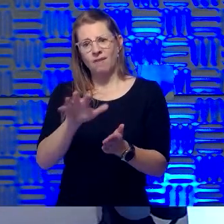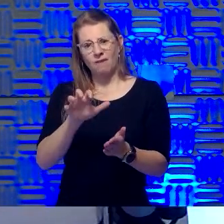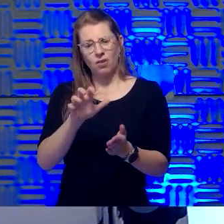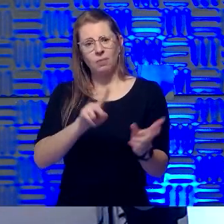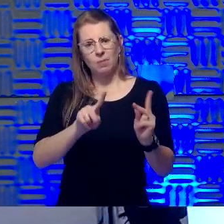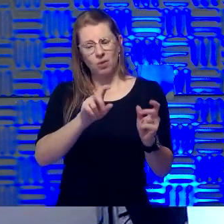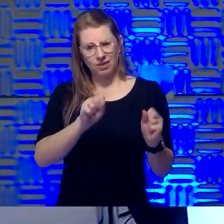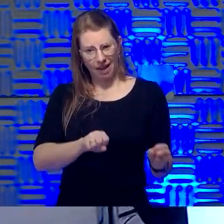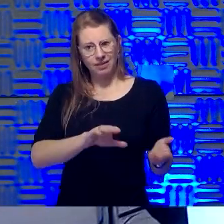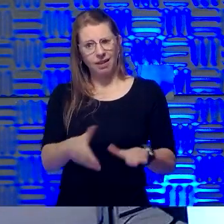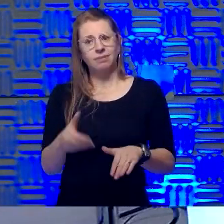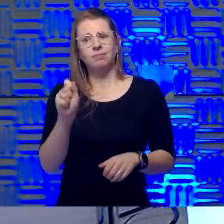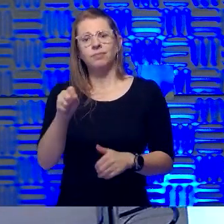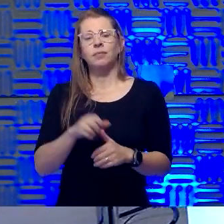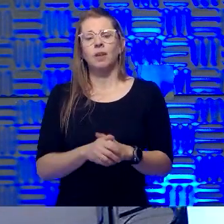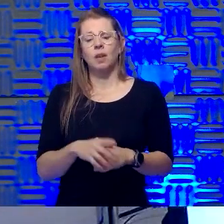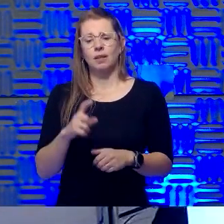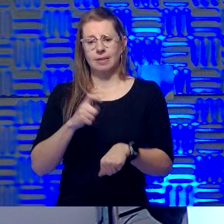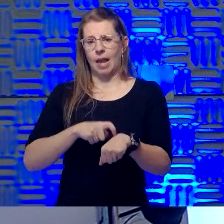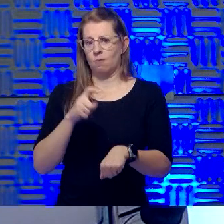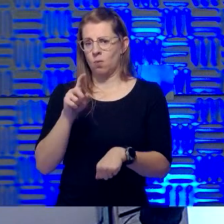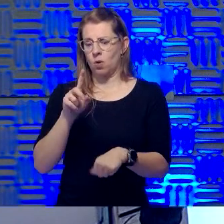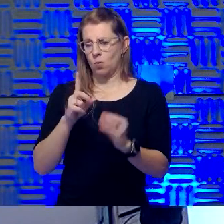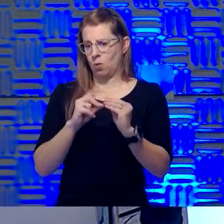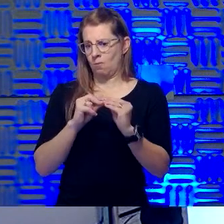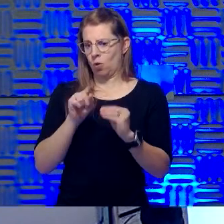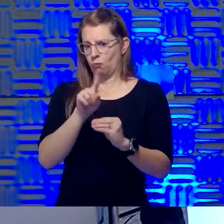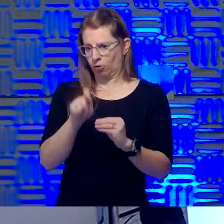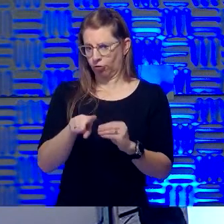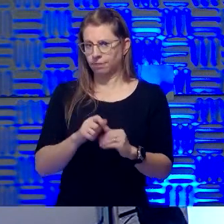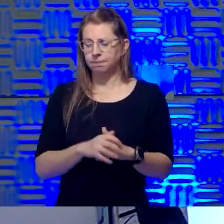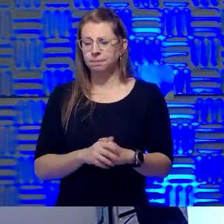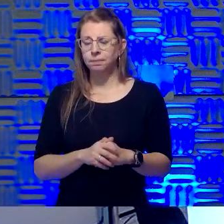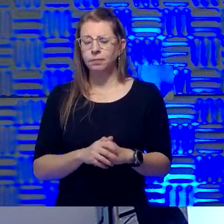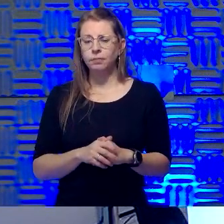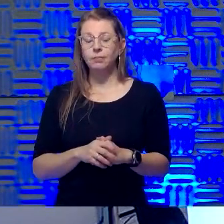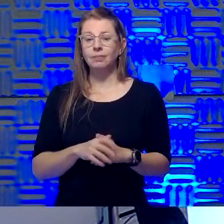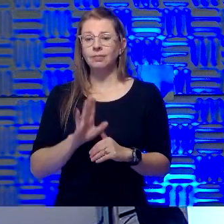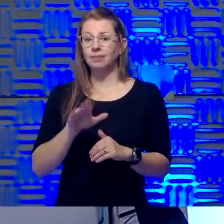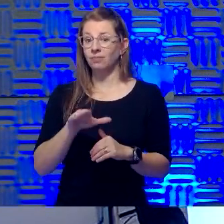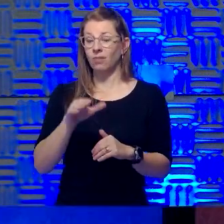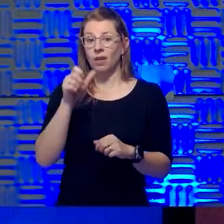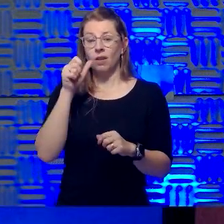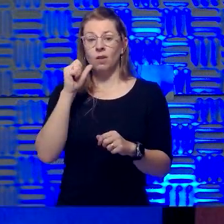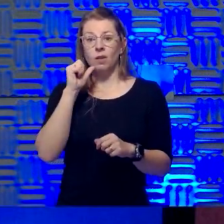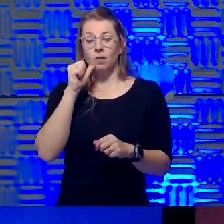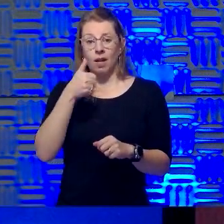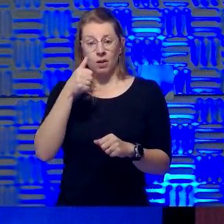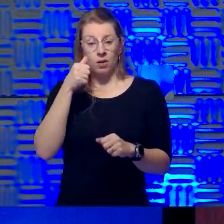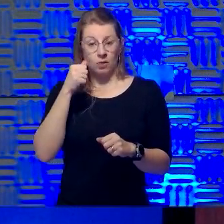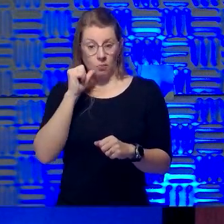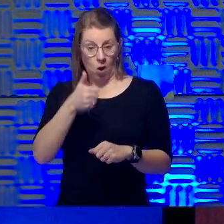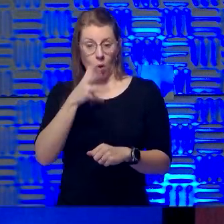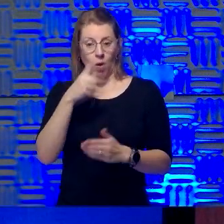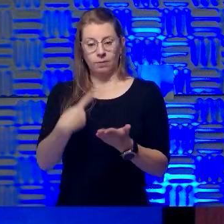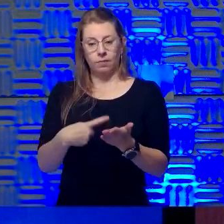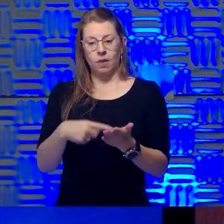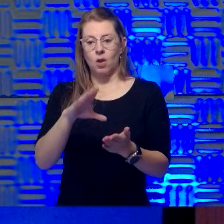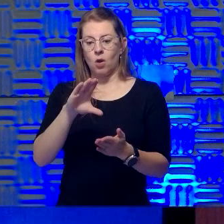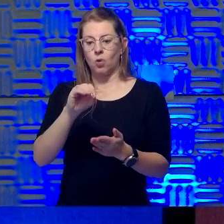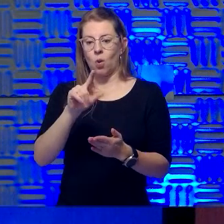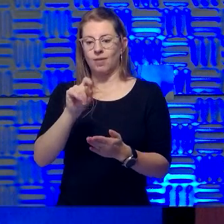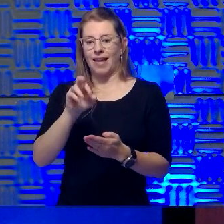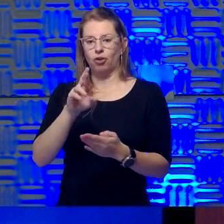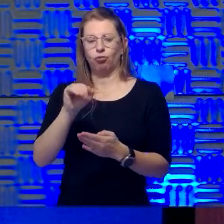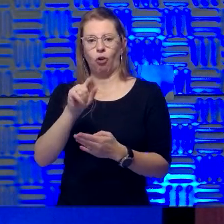that. So we have time for one more question, and before that, just a reminder that tomorrow we're going to talk about collateral damage